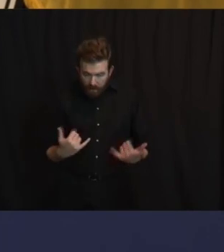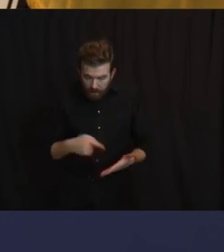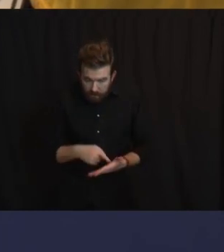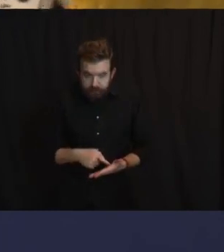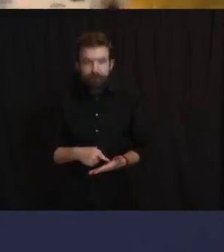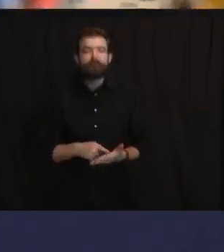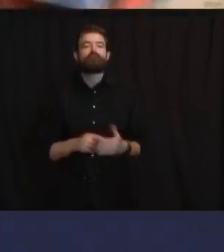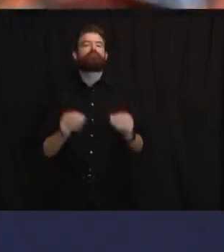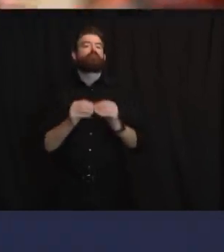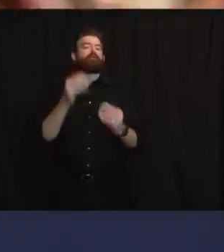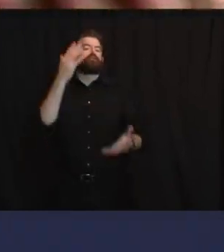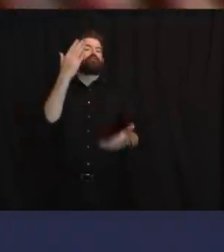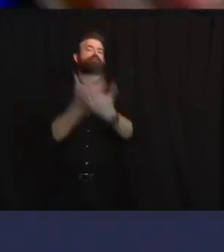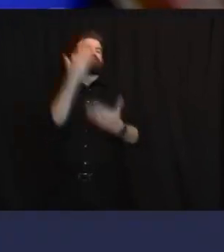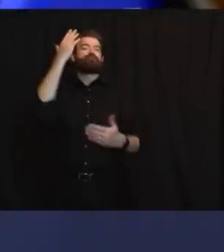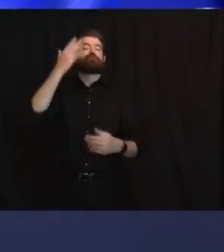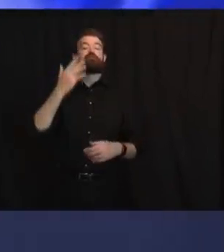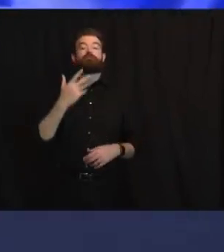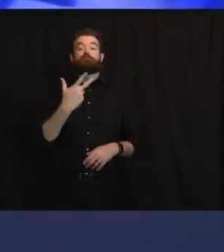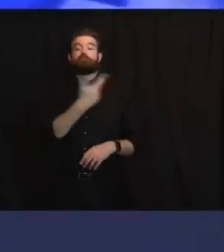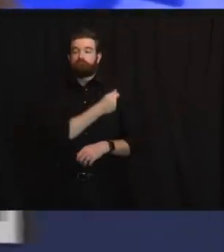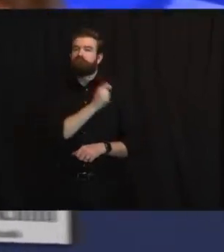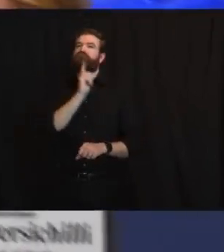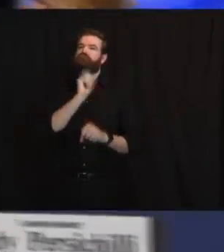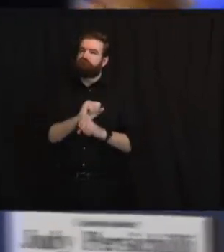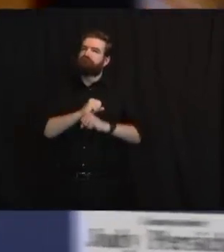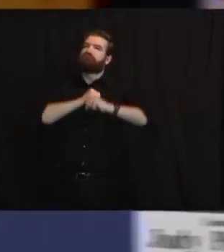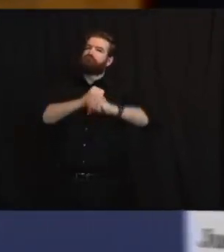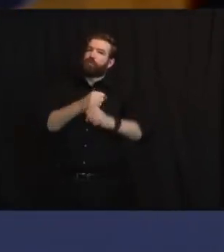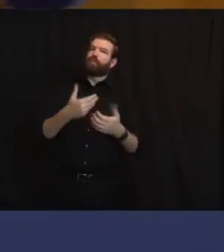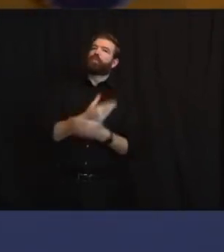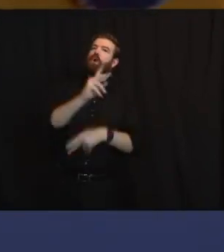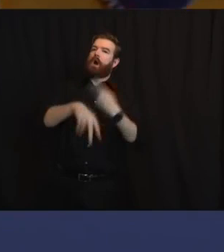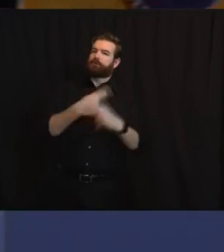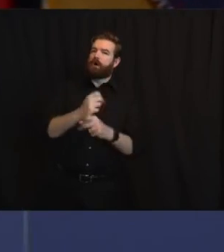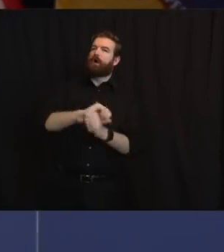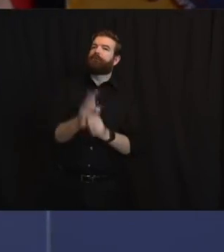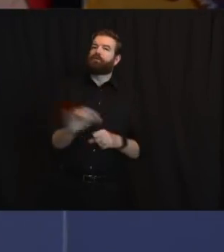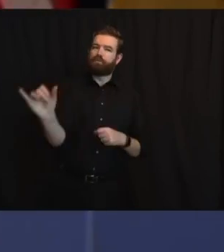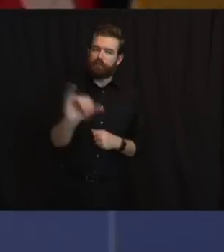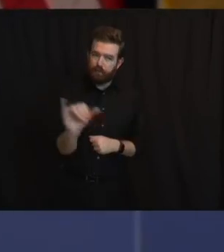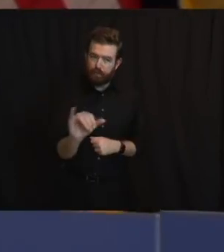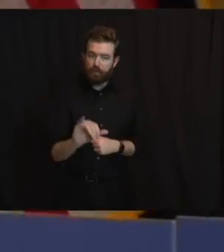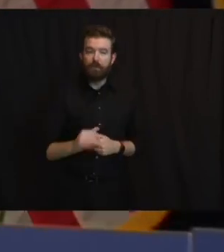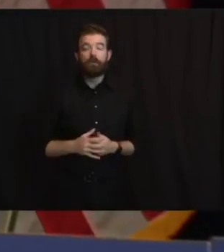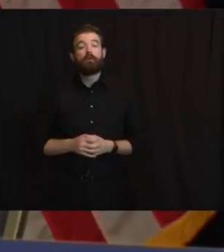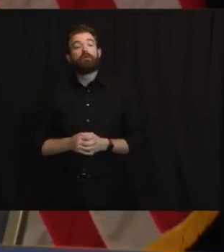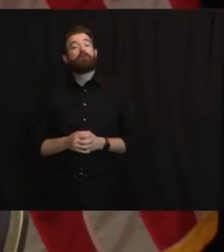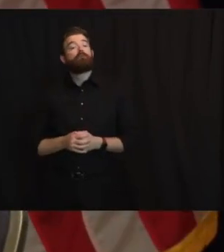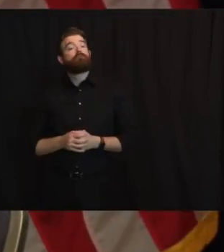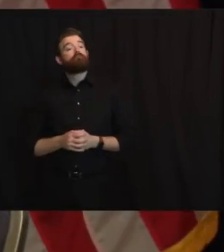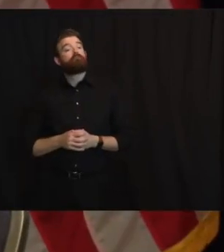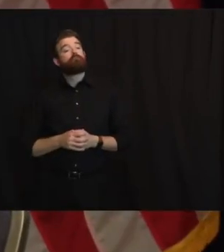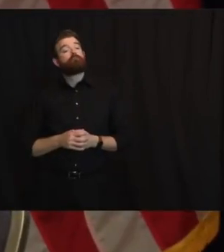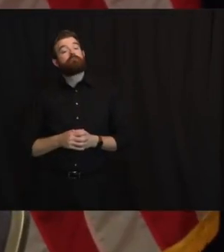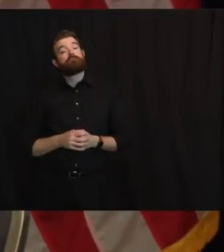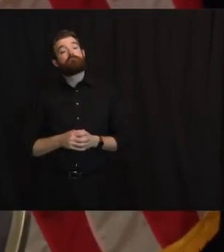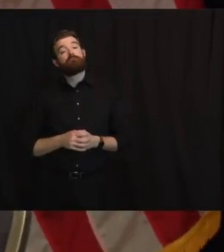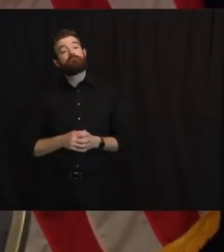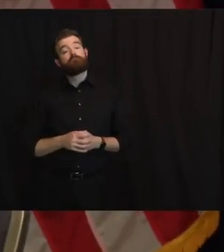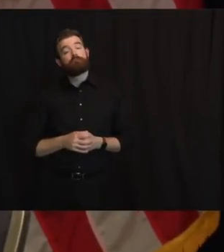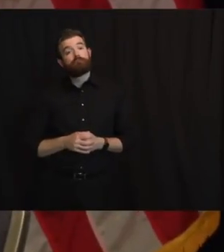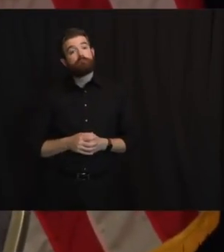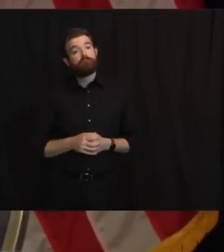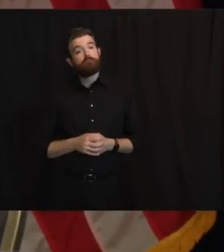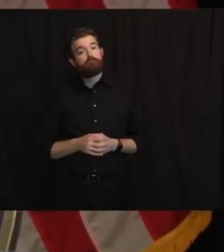you've got? Yeah, so, I think the trends that we're seeing right now, I don't think that we need to necessarily view this as